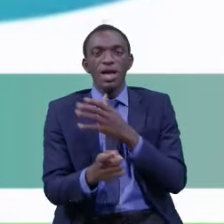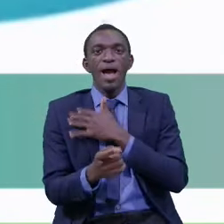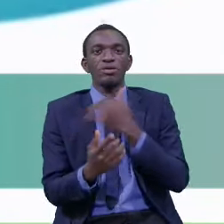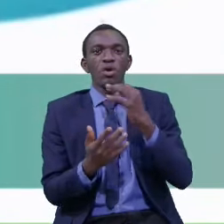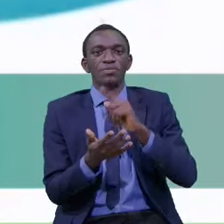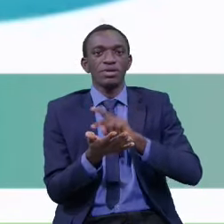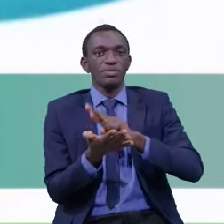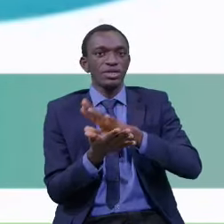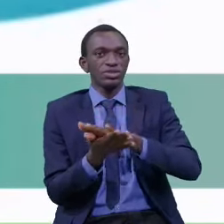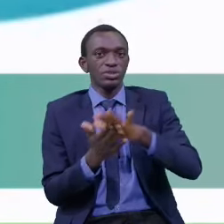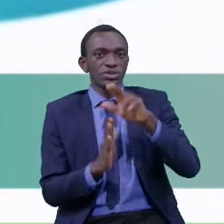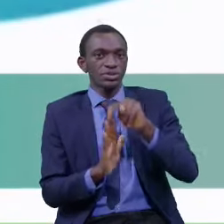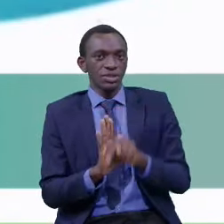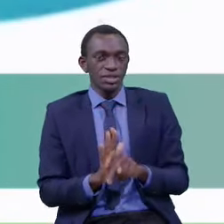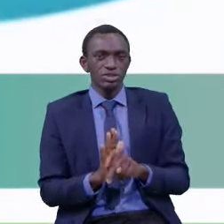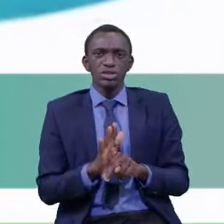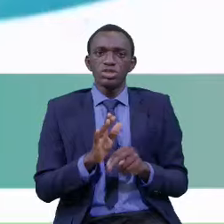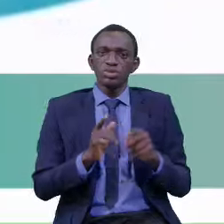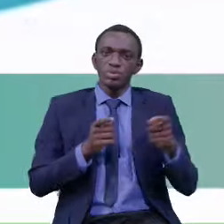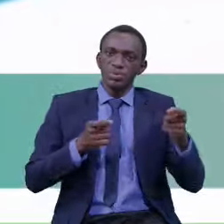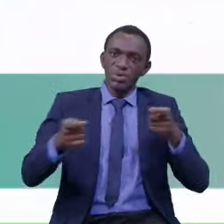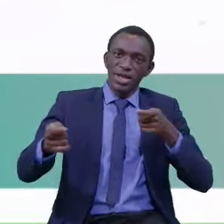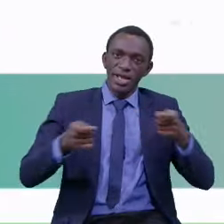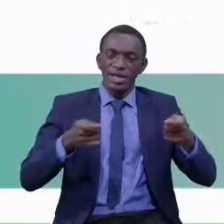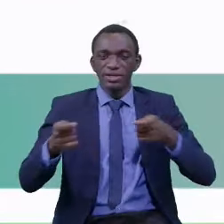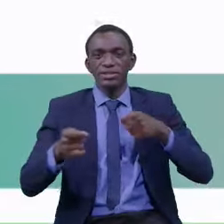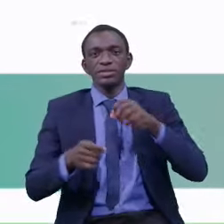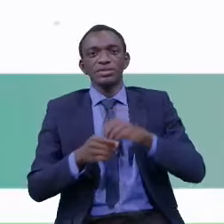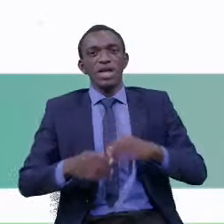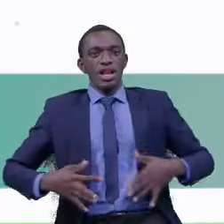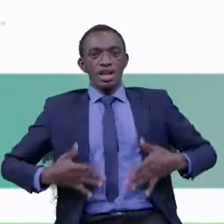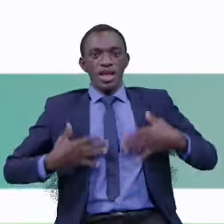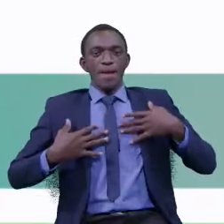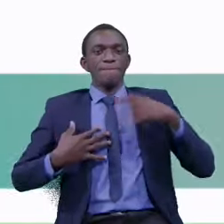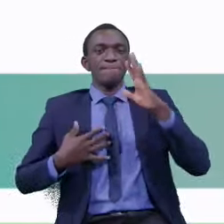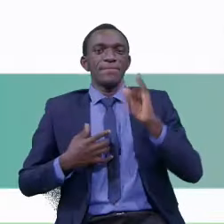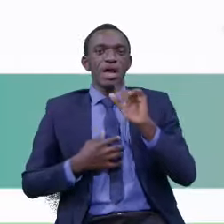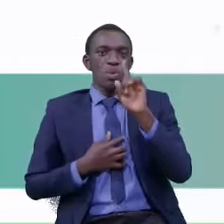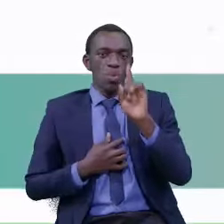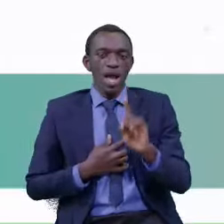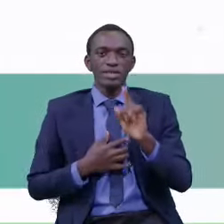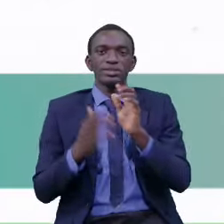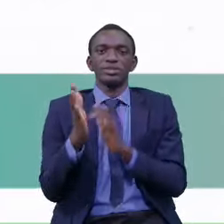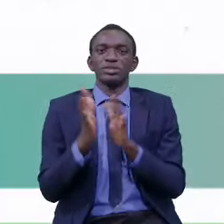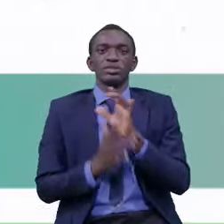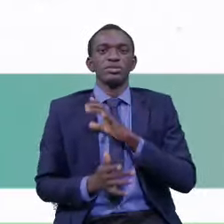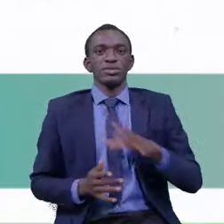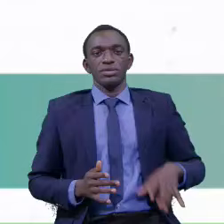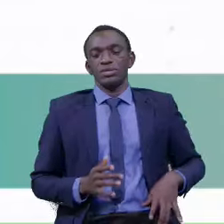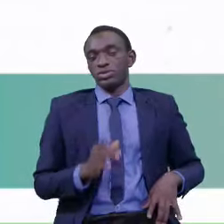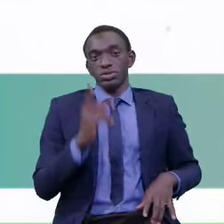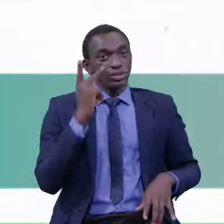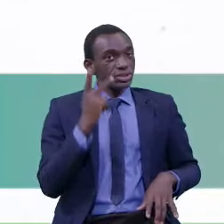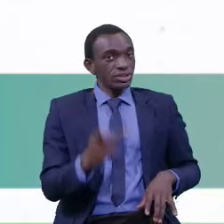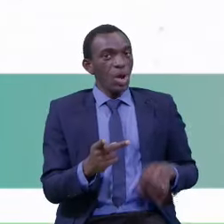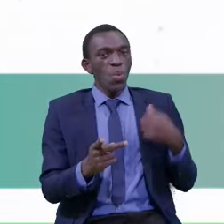righteousness shall reign in life by one Jesus Christ. We receive the